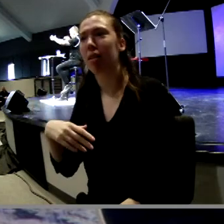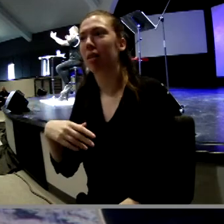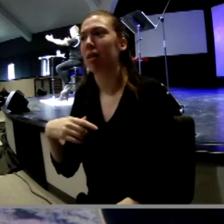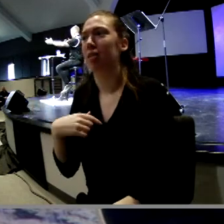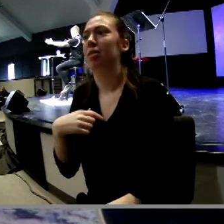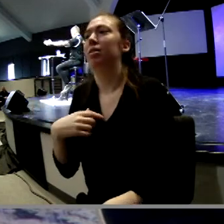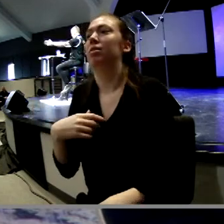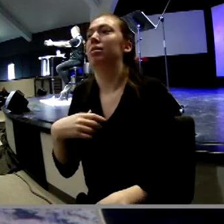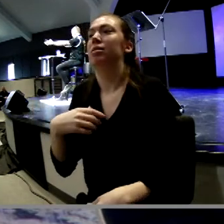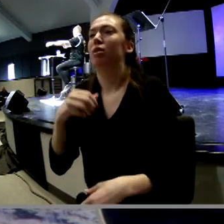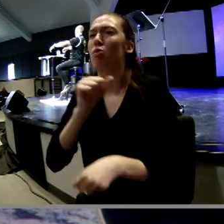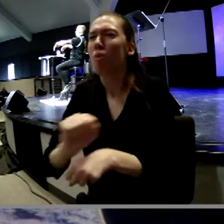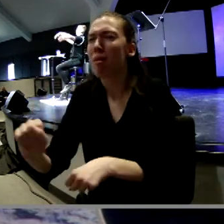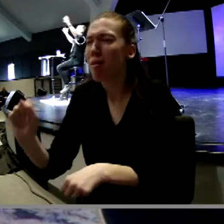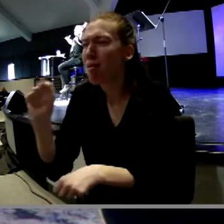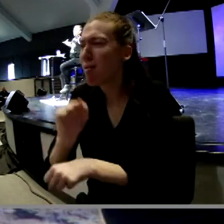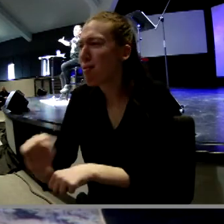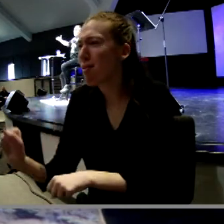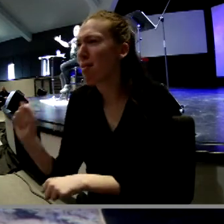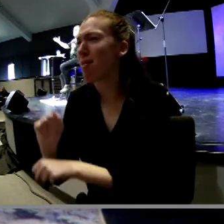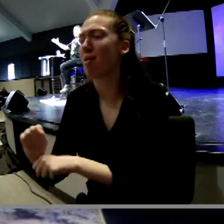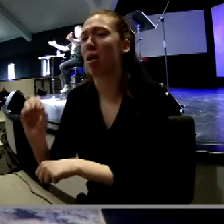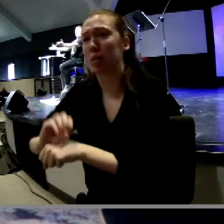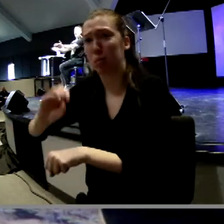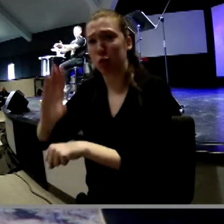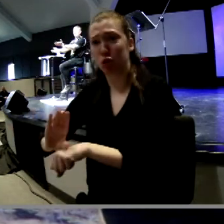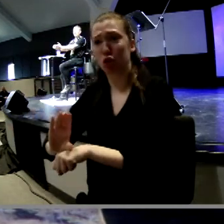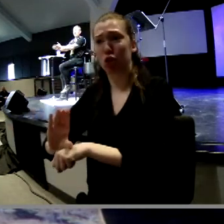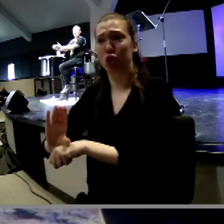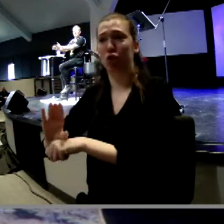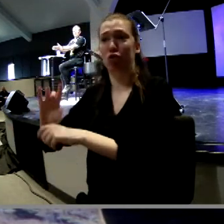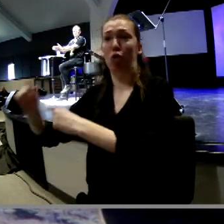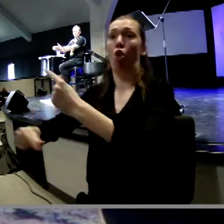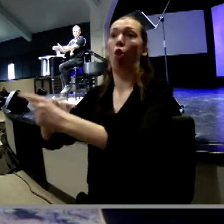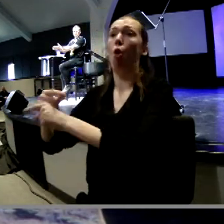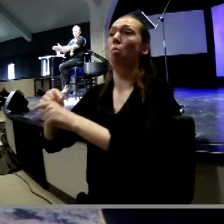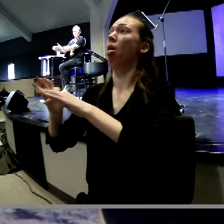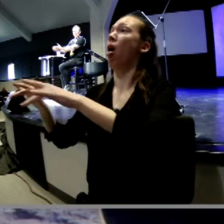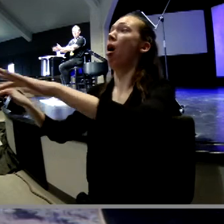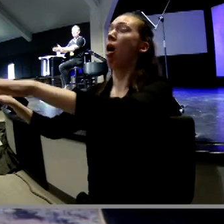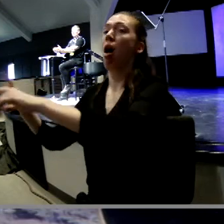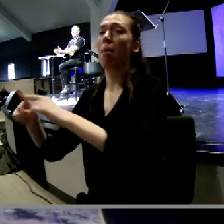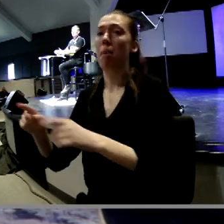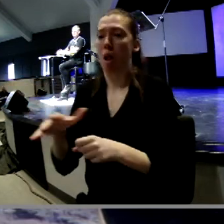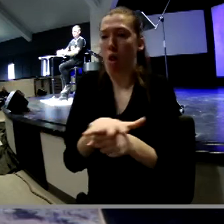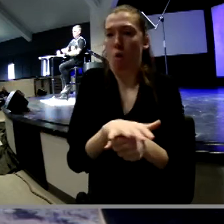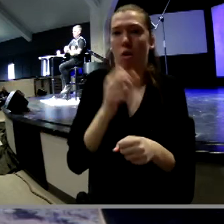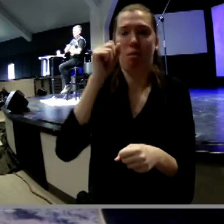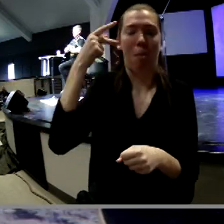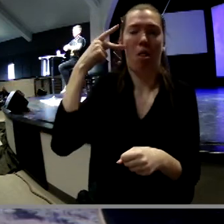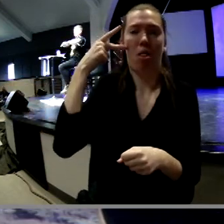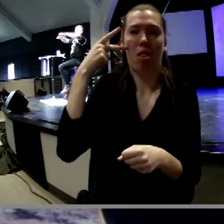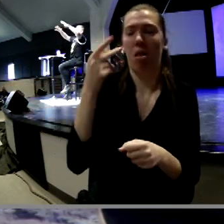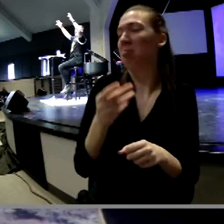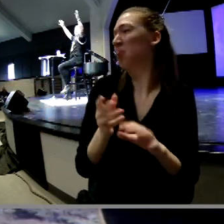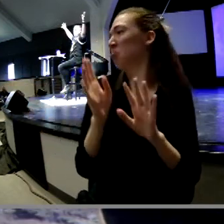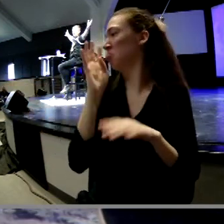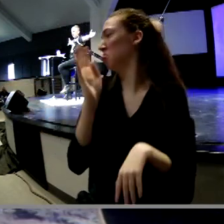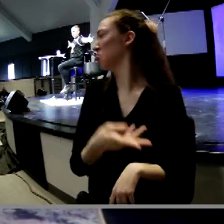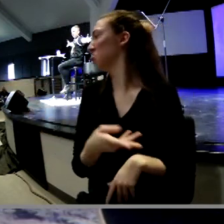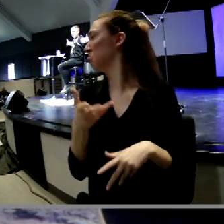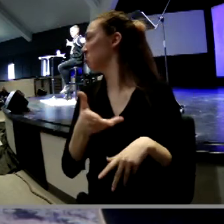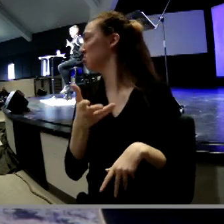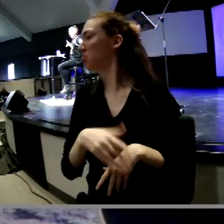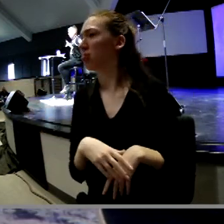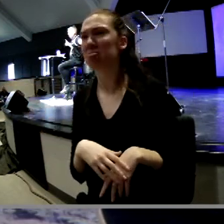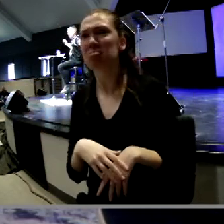I don't want Summit to work global and never love local. I don't want Summit just to be this amazing